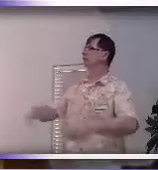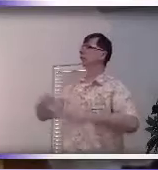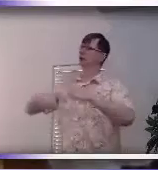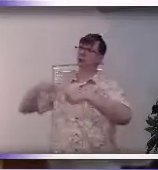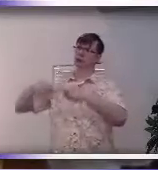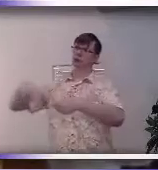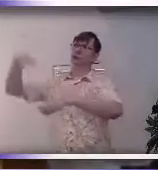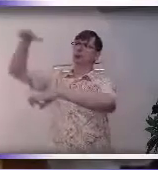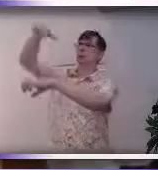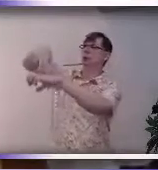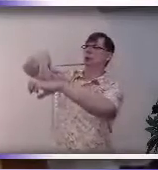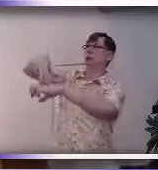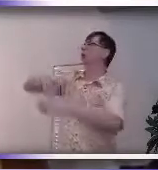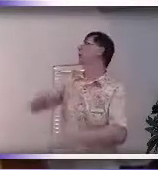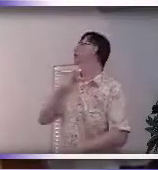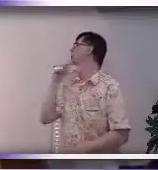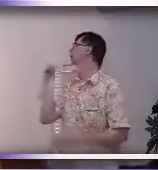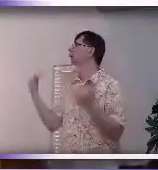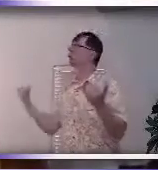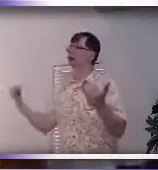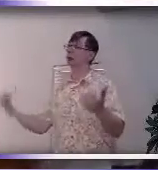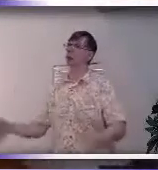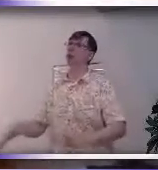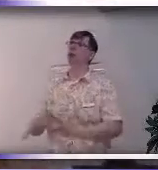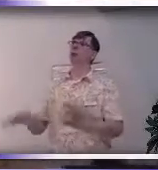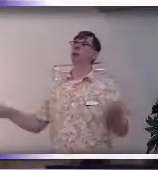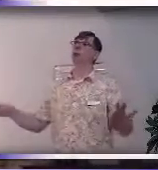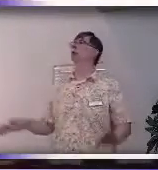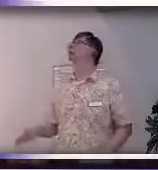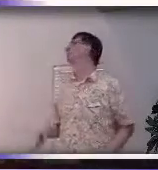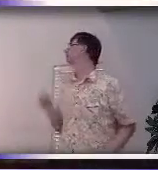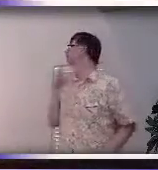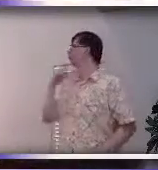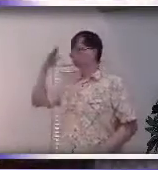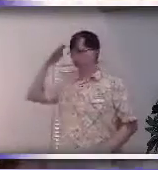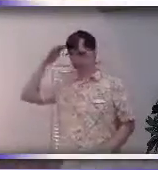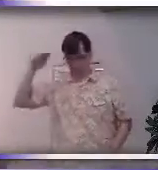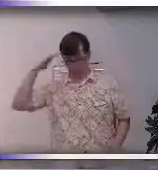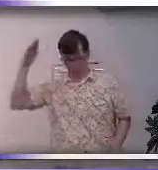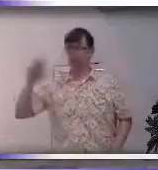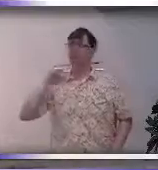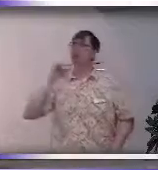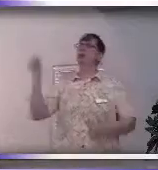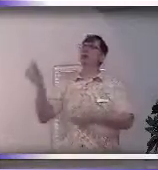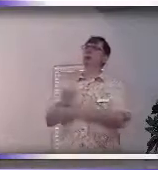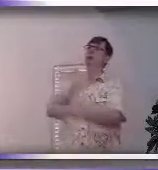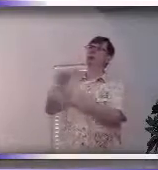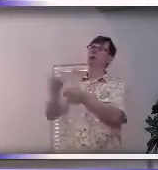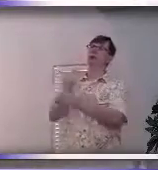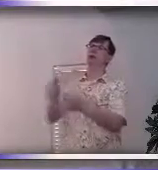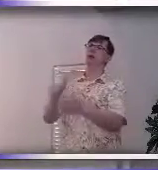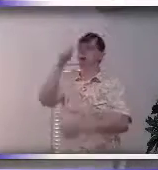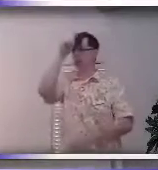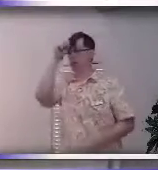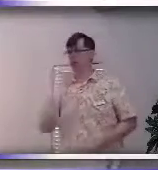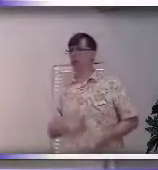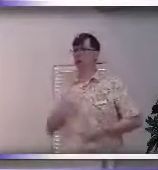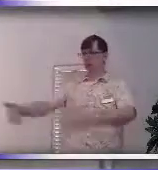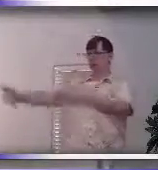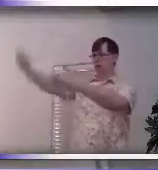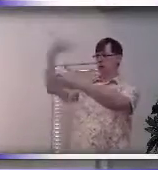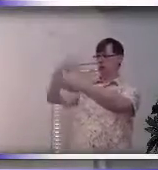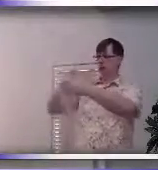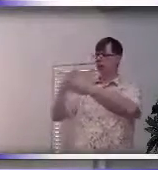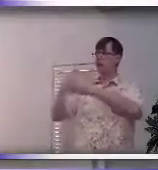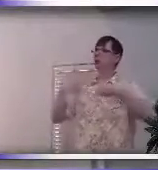on? And you know what we can do? We have our thoughts about it. We create some beliefs about it. Those enter into